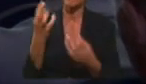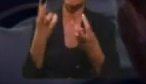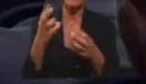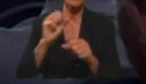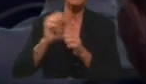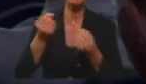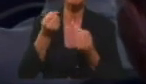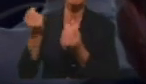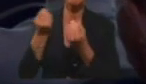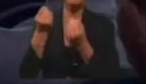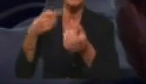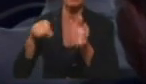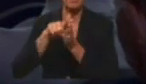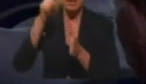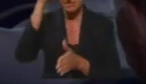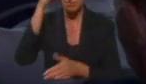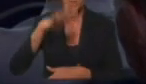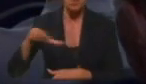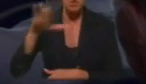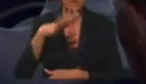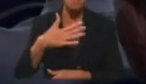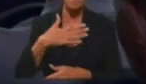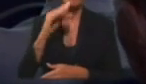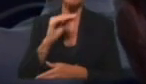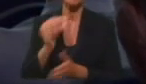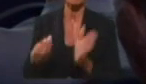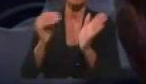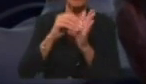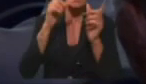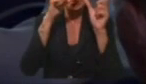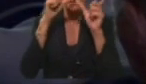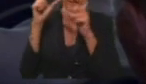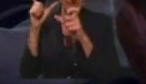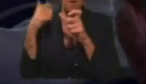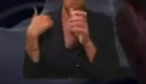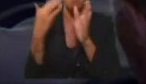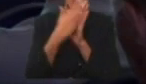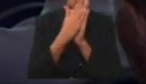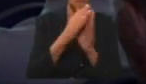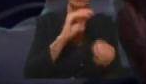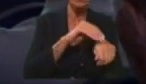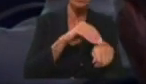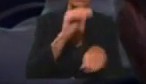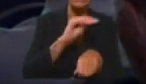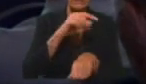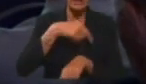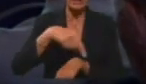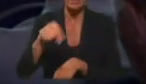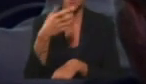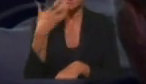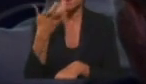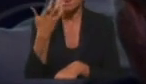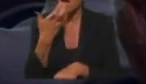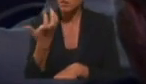was going to end it there, but I have a couple extra slides thrown in. Next slide, please, because it is, we're entering summer. And because we are a